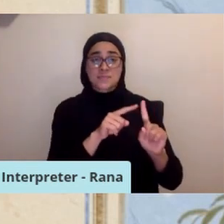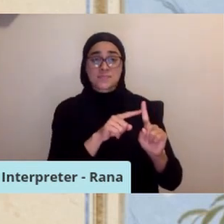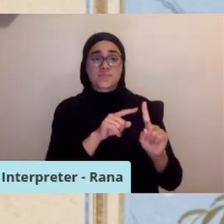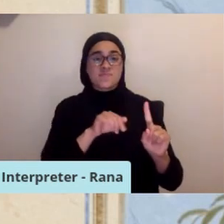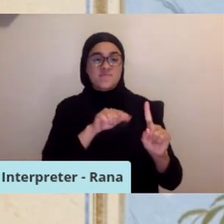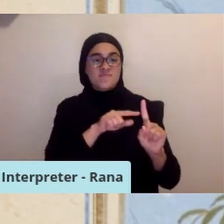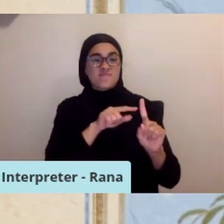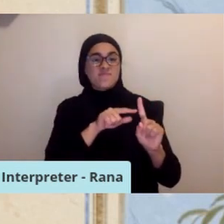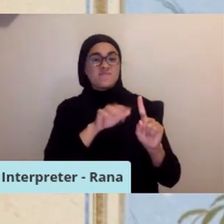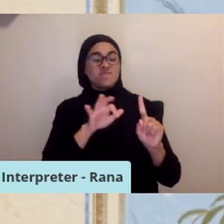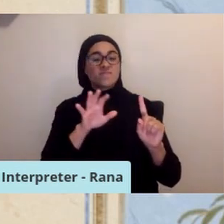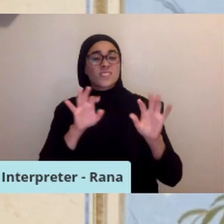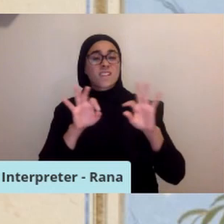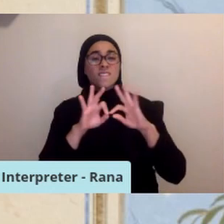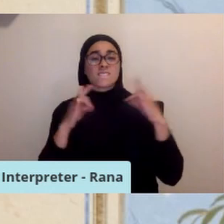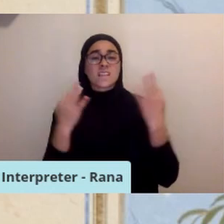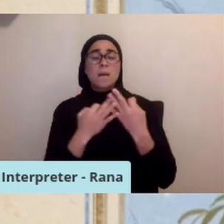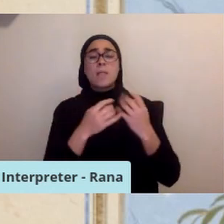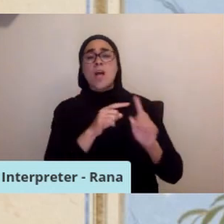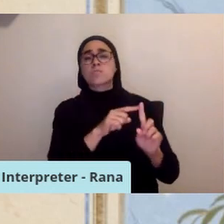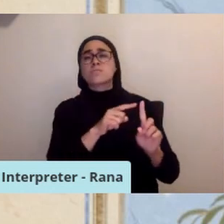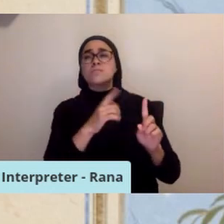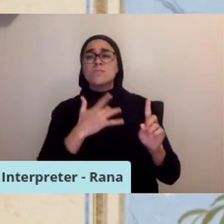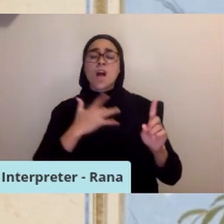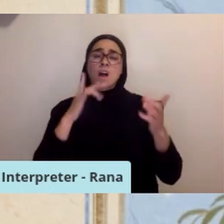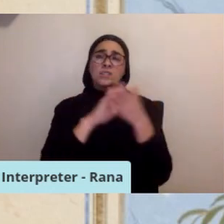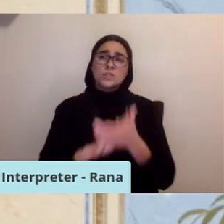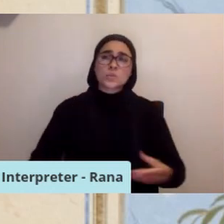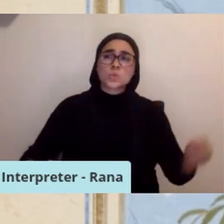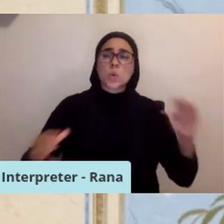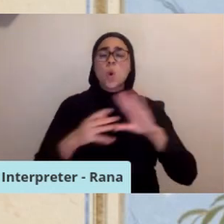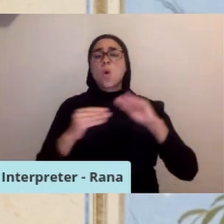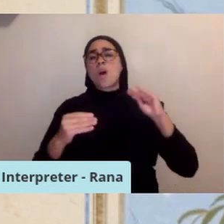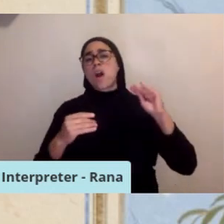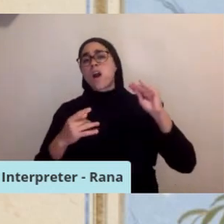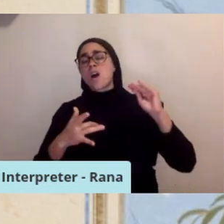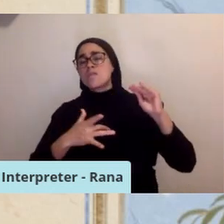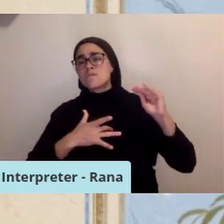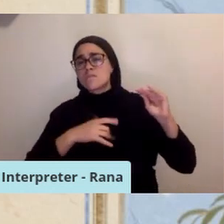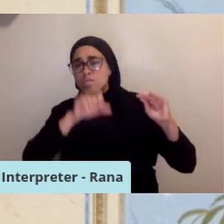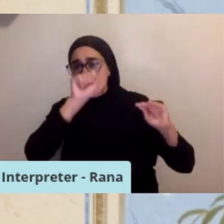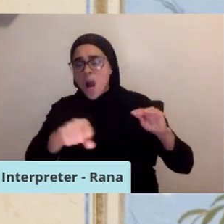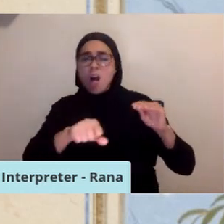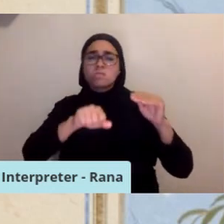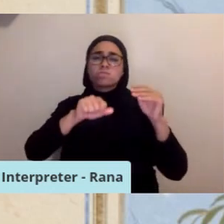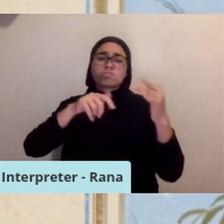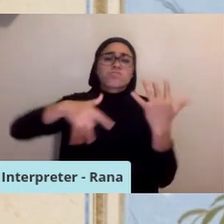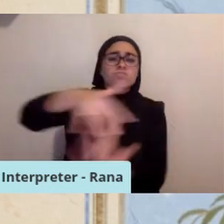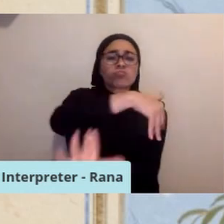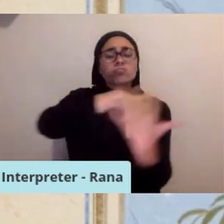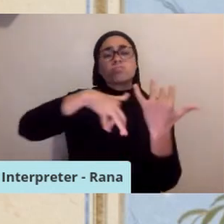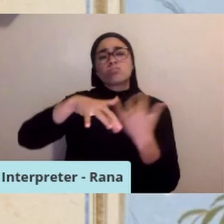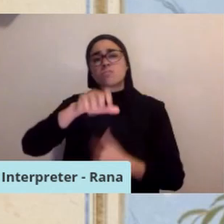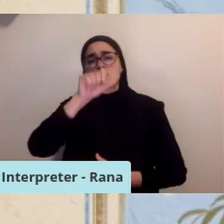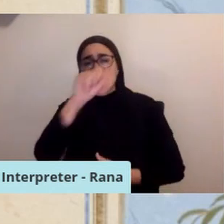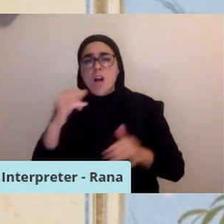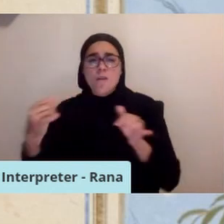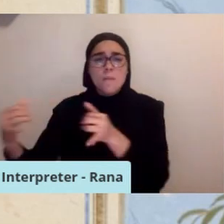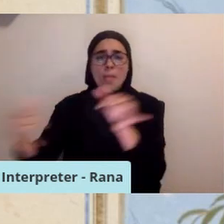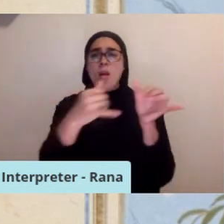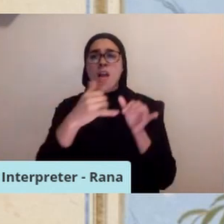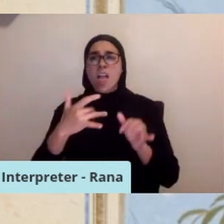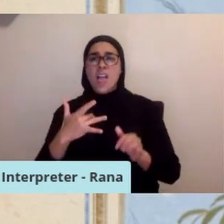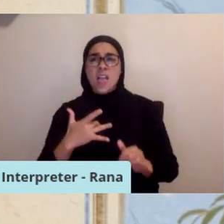family who was full of stories. He was a very people person. He loved to play. He would mimic